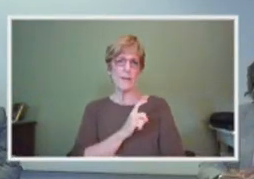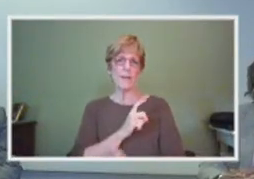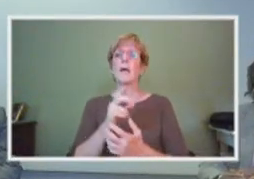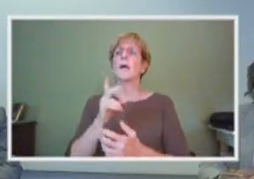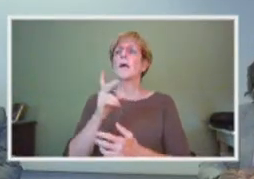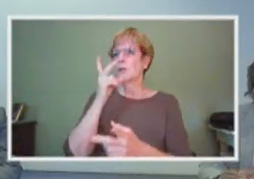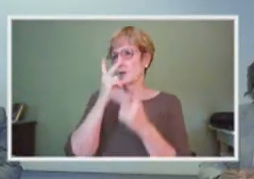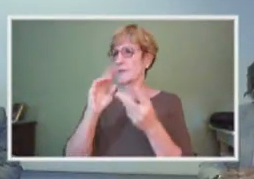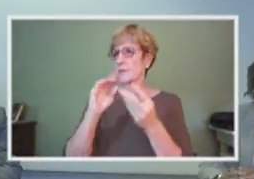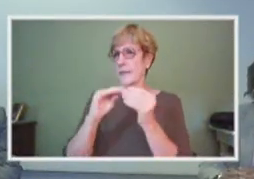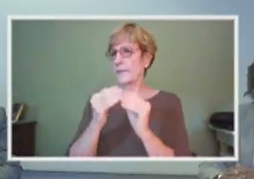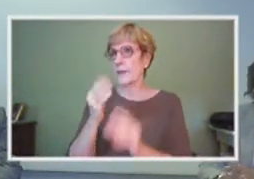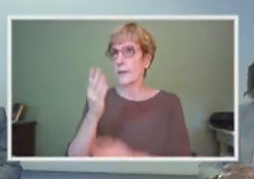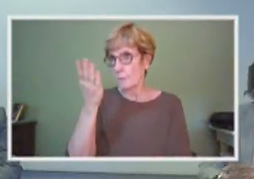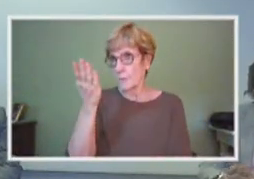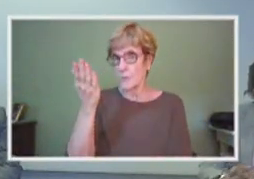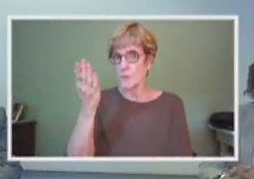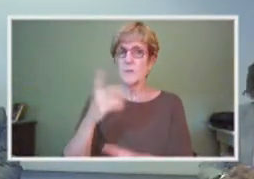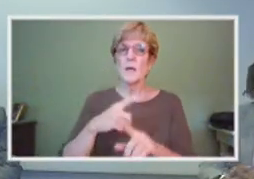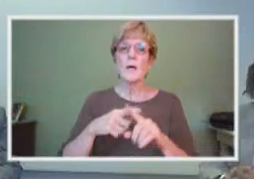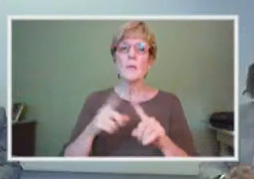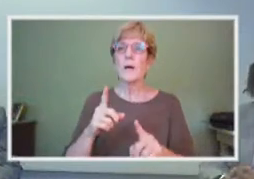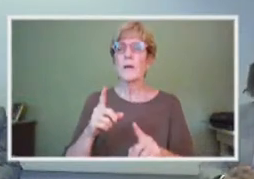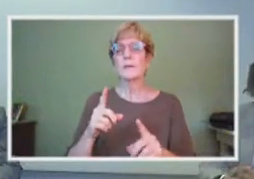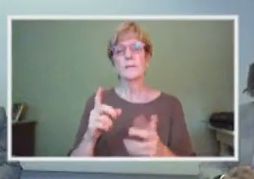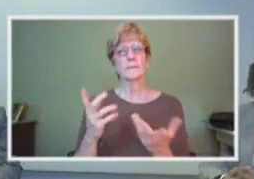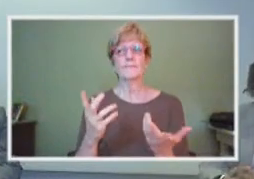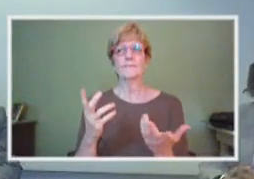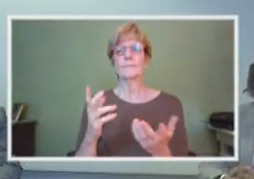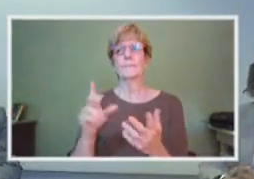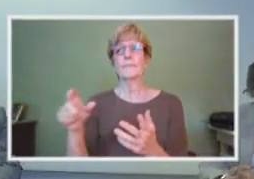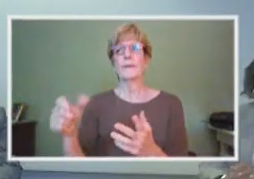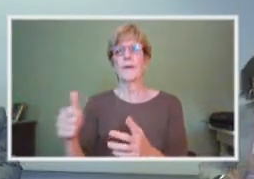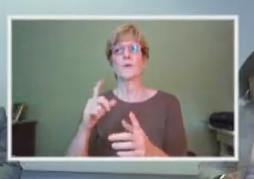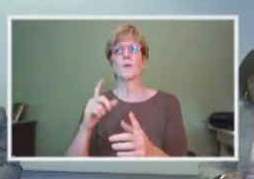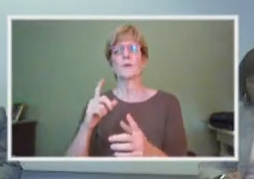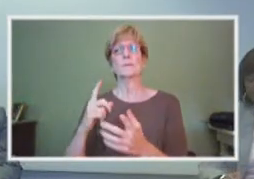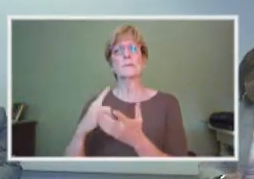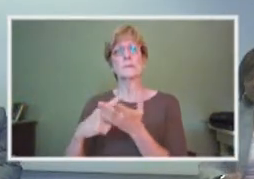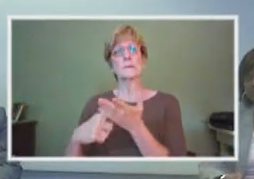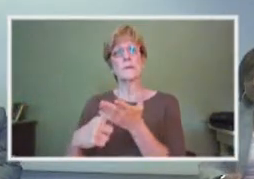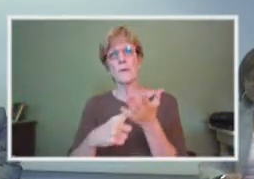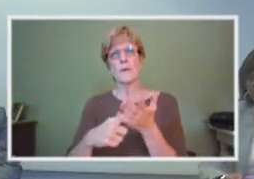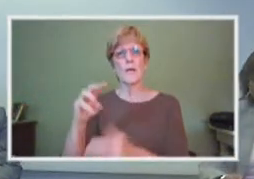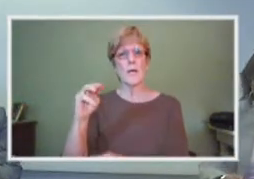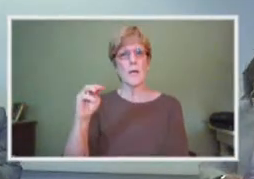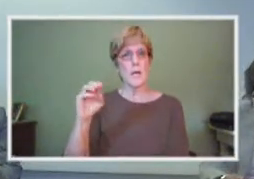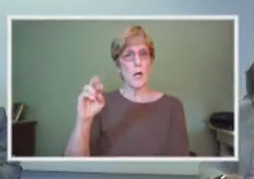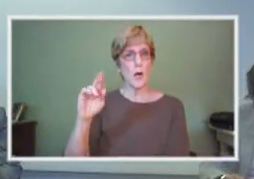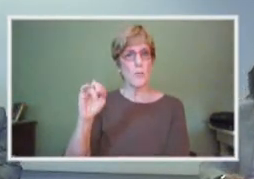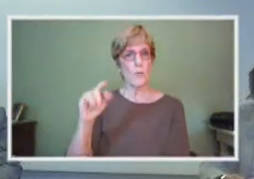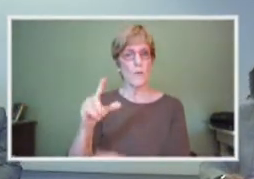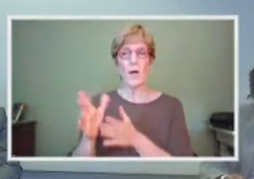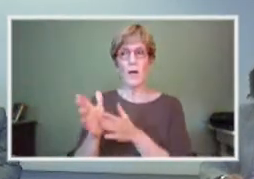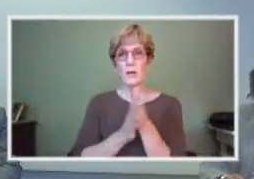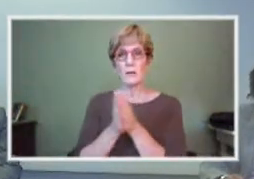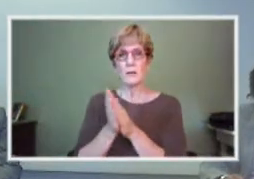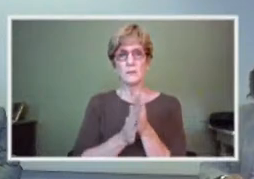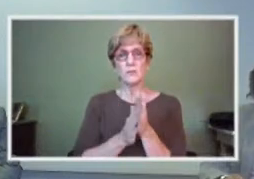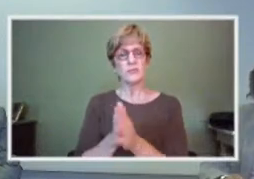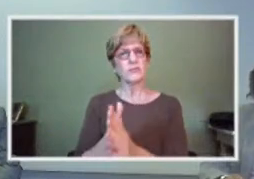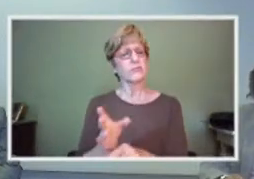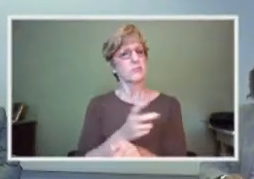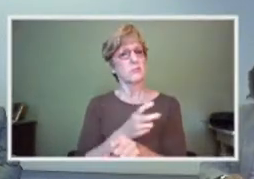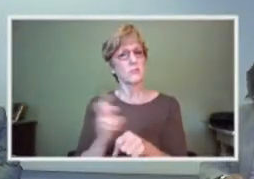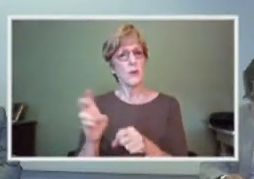you've seen some of the numbers there, but you know, I anecdotally have had a lot of conversations, and morale is still at very rough levels. Recruitment